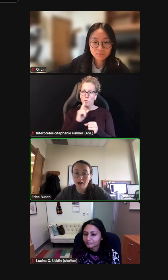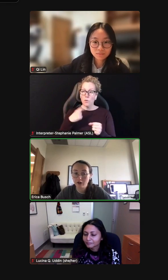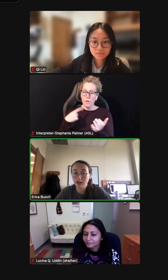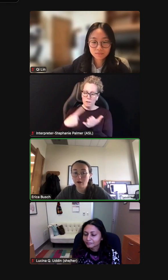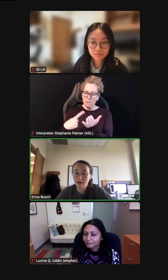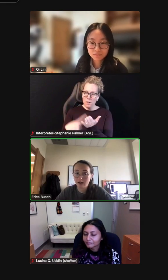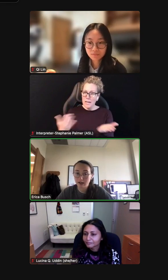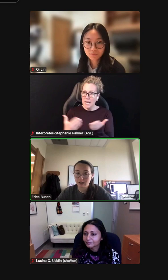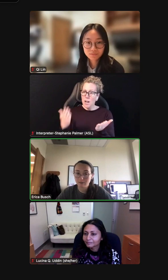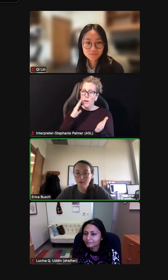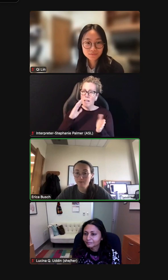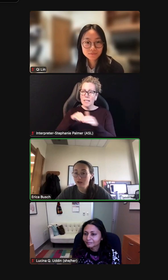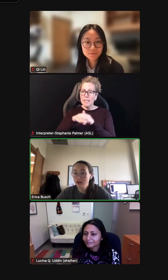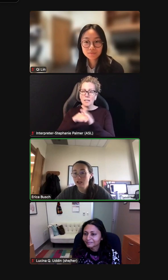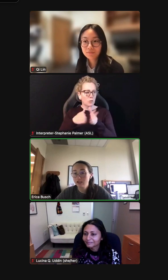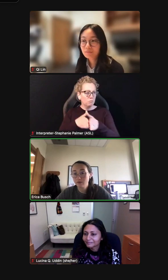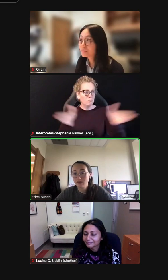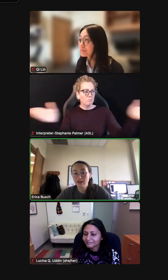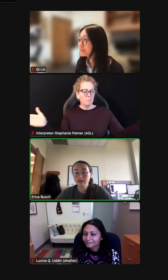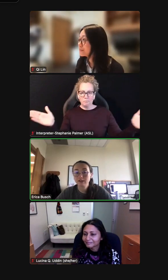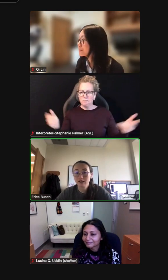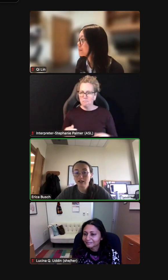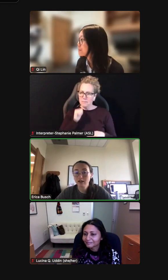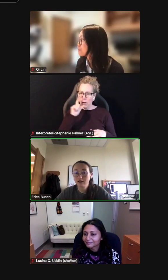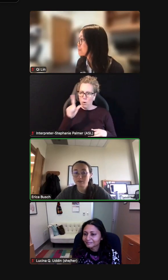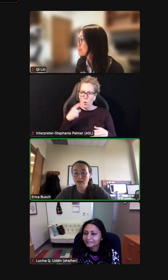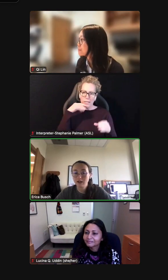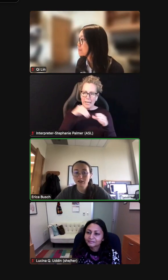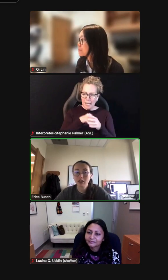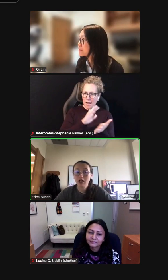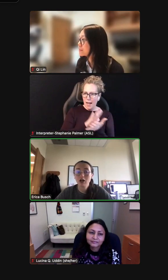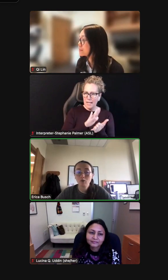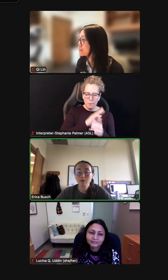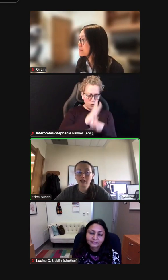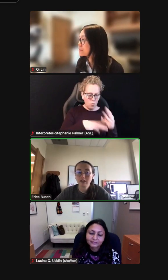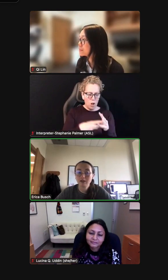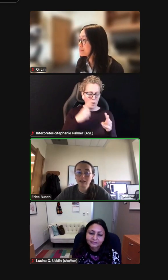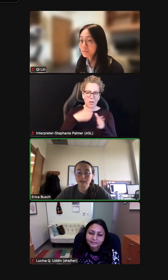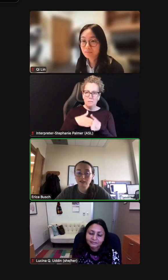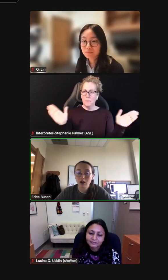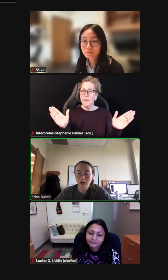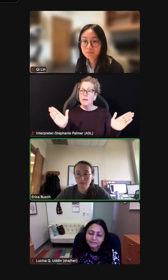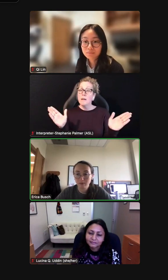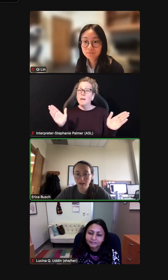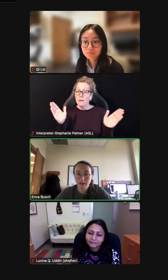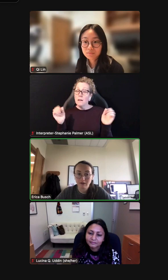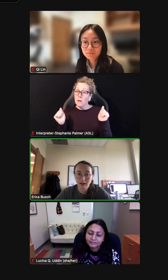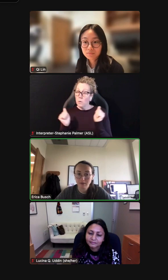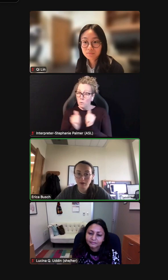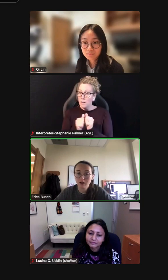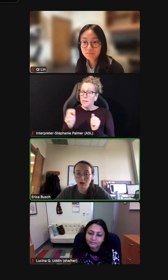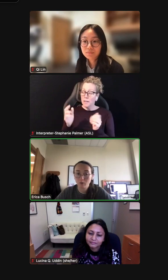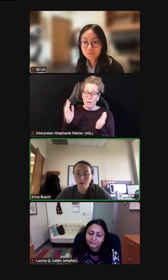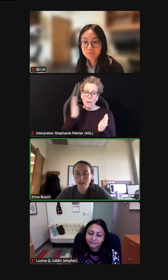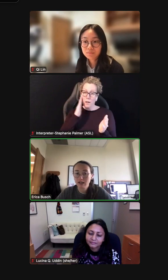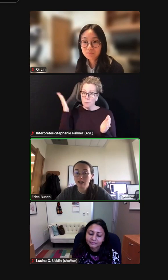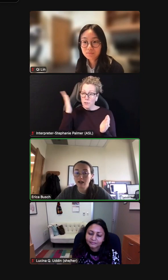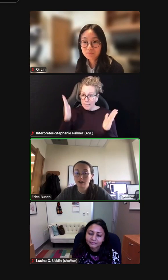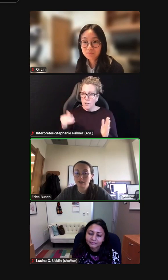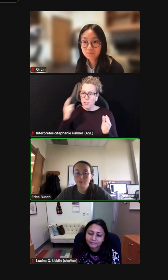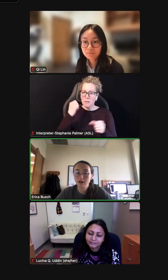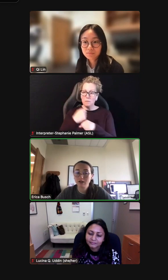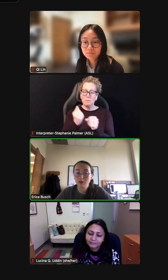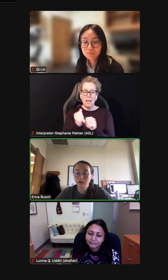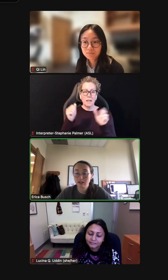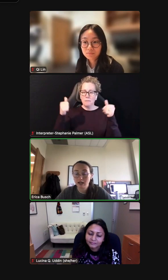beyond our ivory tower of academia. And so with the consent of our speakers, we plan to make these talks publicly available on our website,